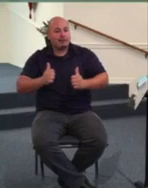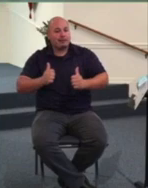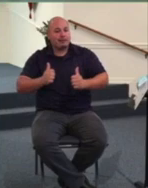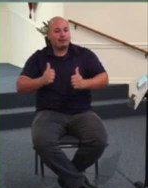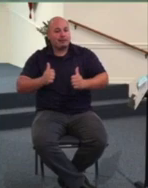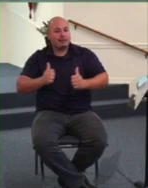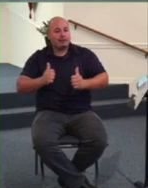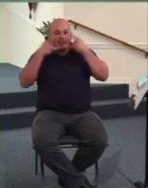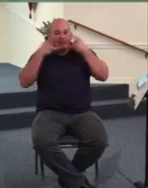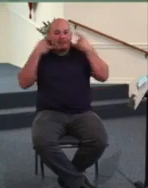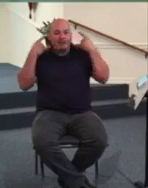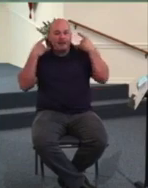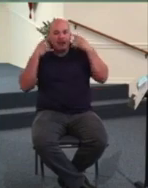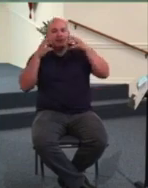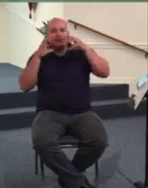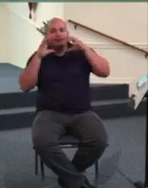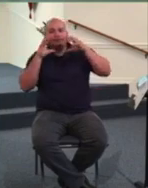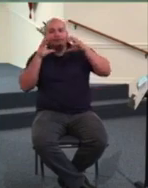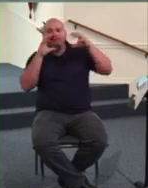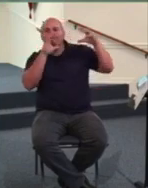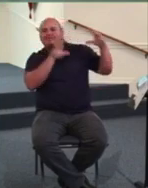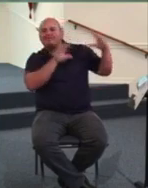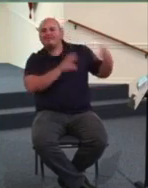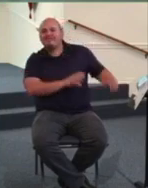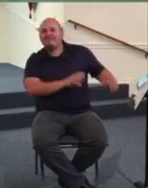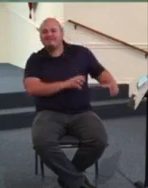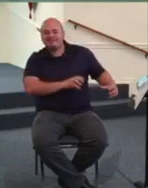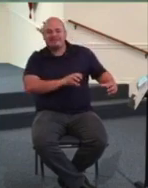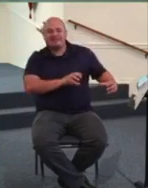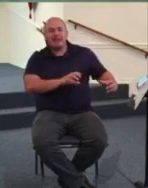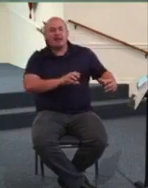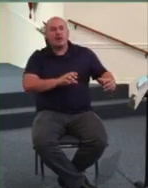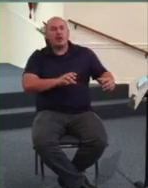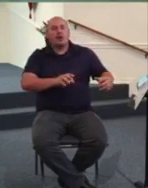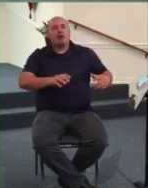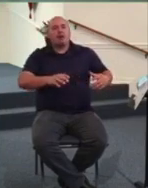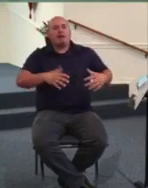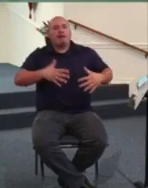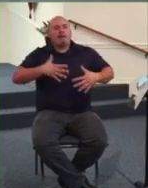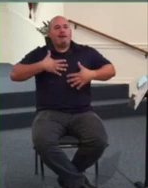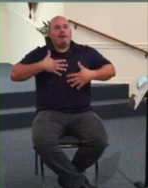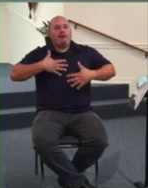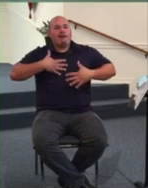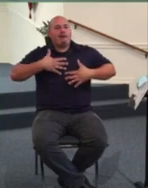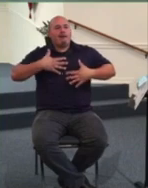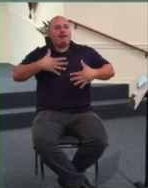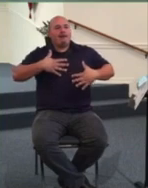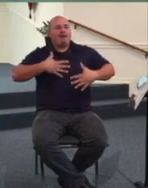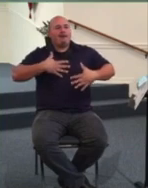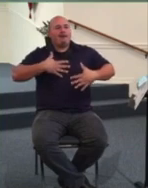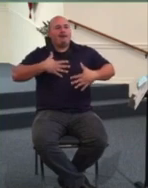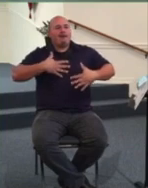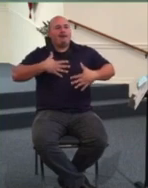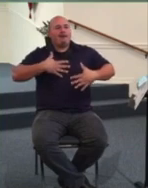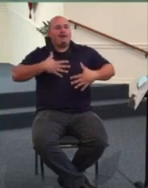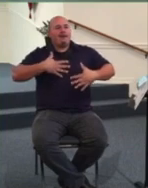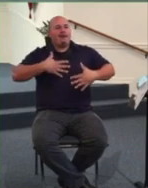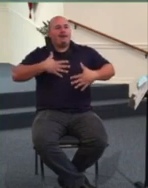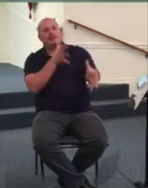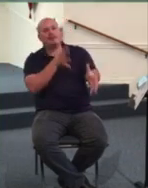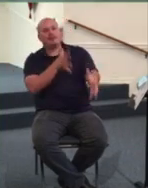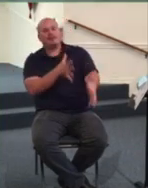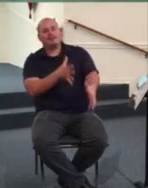to worry about them anymore. We'll hang them in our closets and go back and remember them from time to time. Not terribly